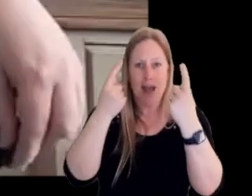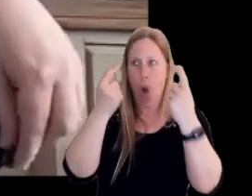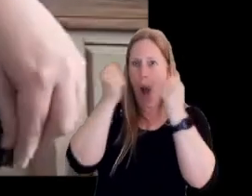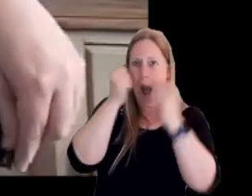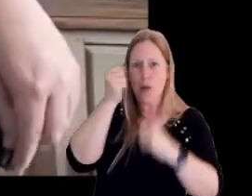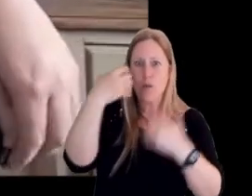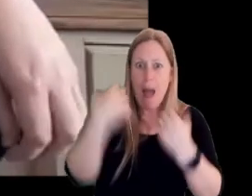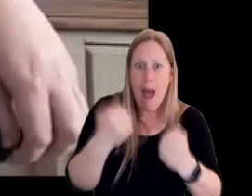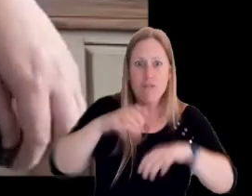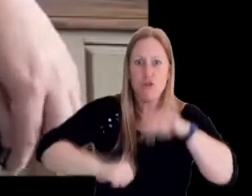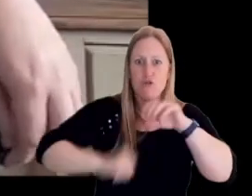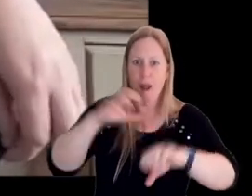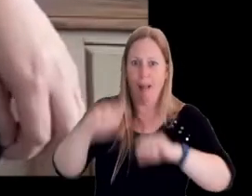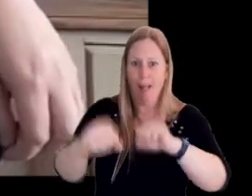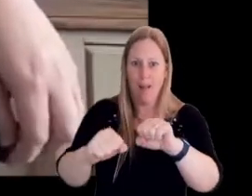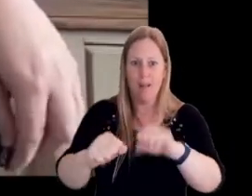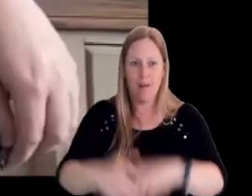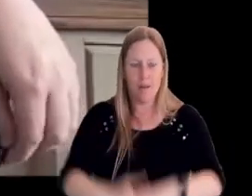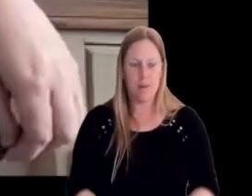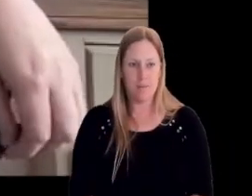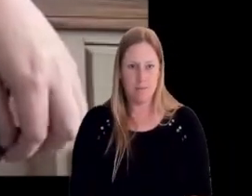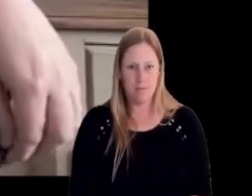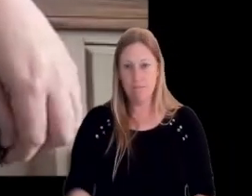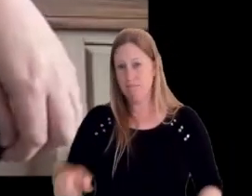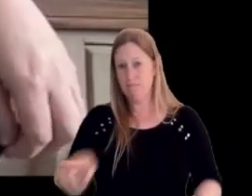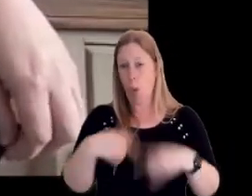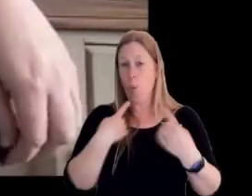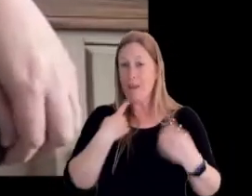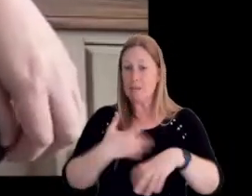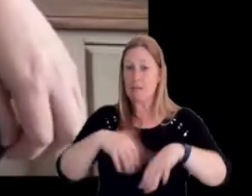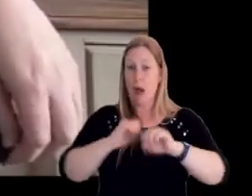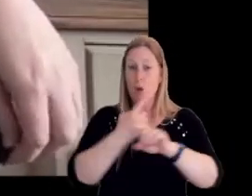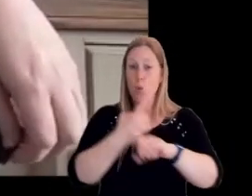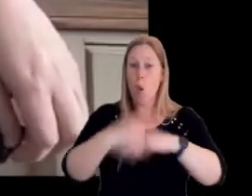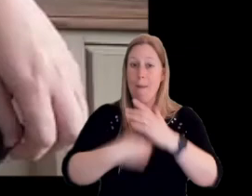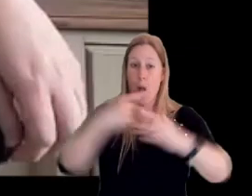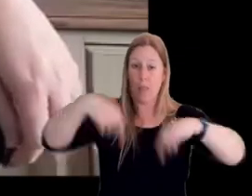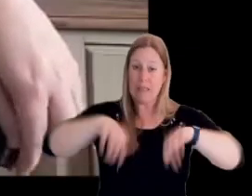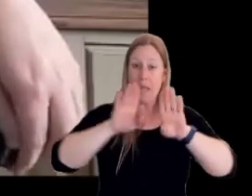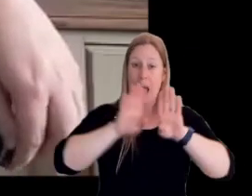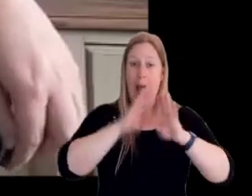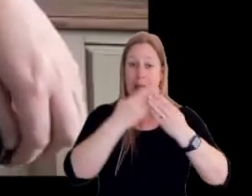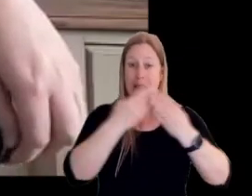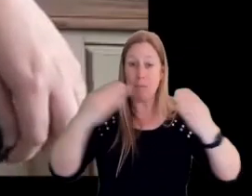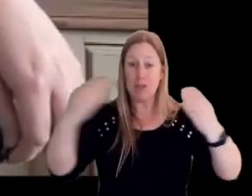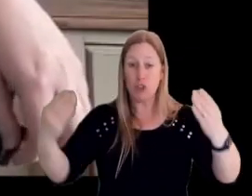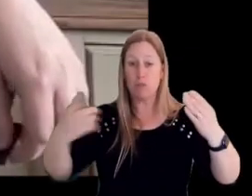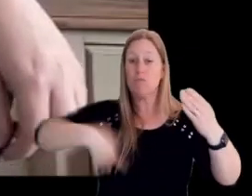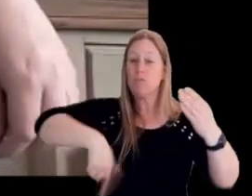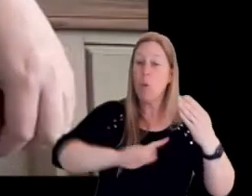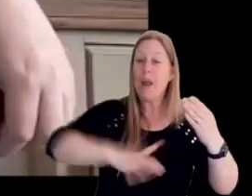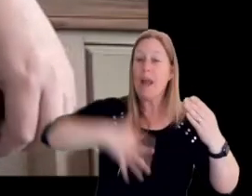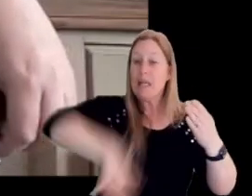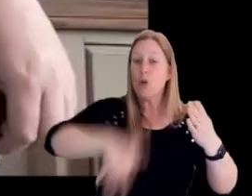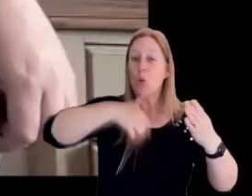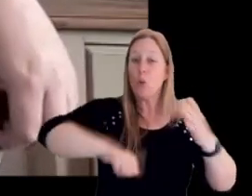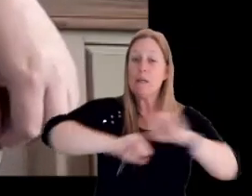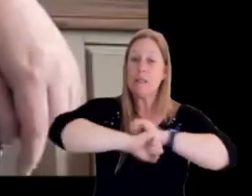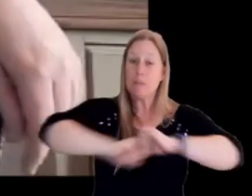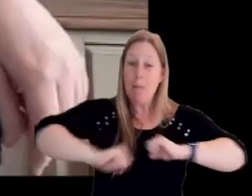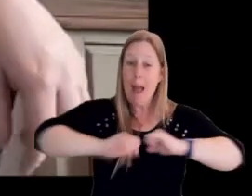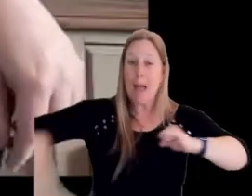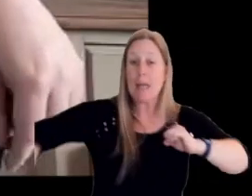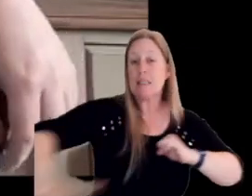And there's also, there was that question, I think when we started, you know, talking about this exhibition, there was the question around, we need to use